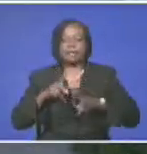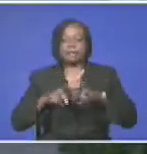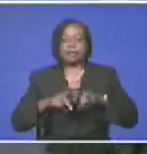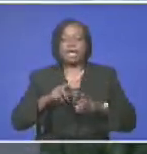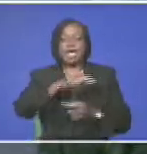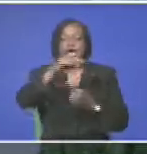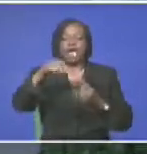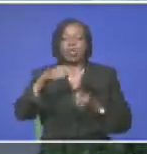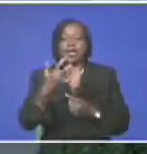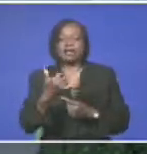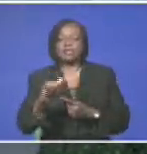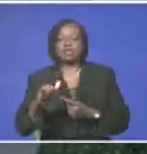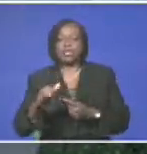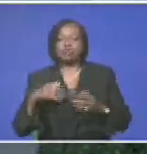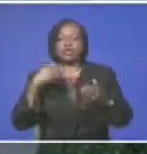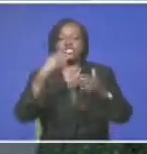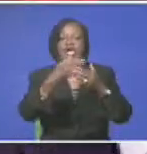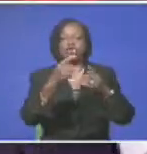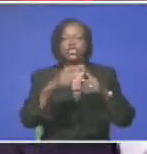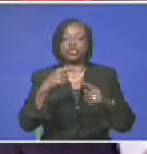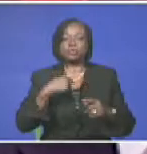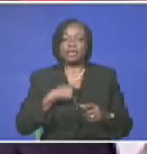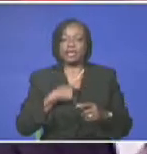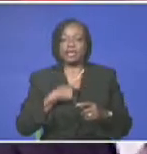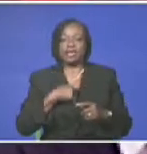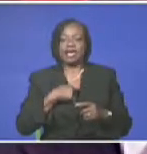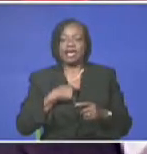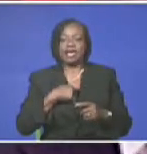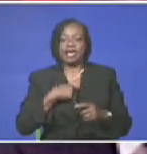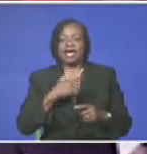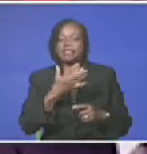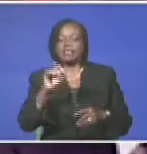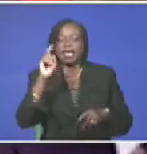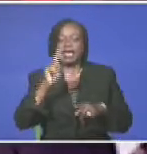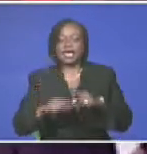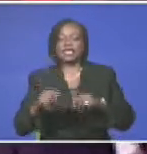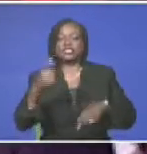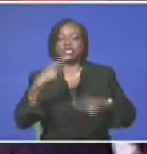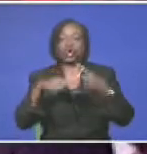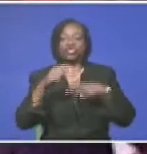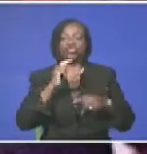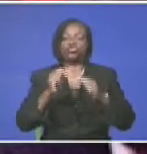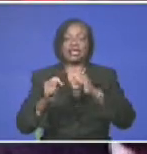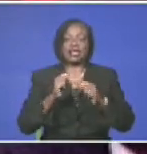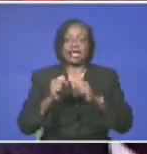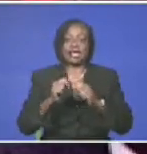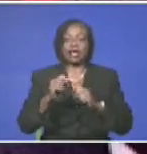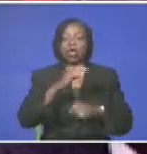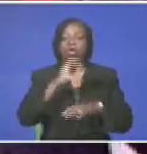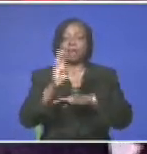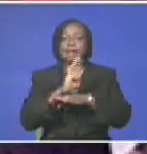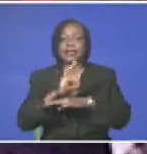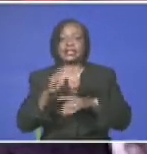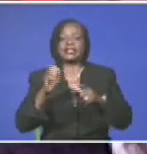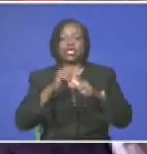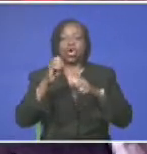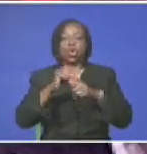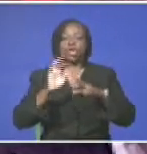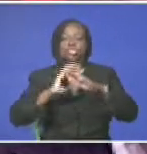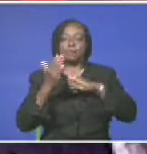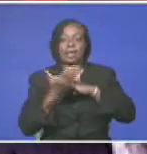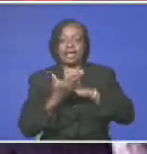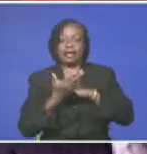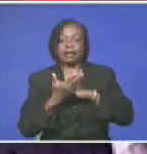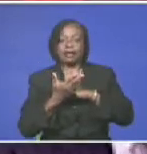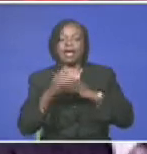when they reach out to me and they can't go to Guyana and they can't go to Trinidad or they can't go to Barbados or they can't go to